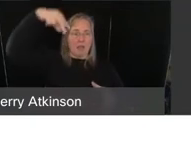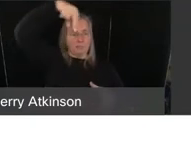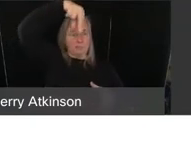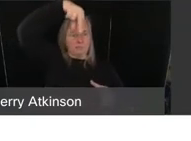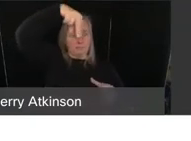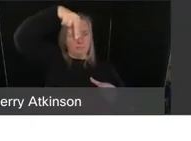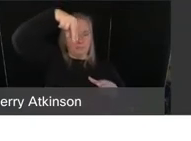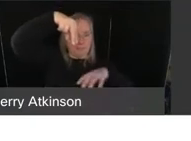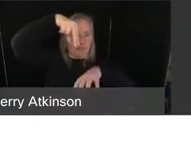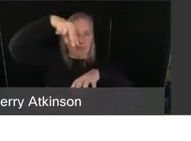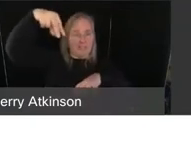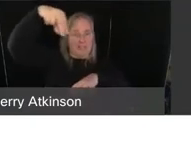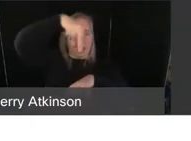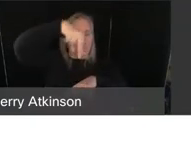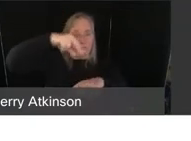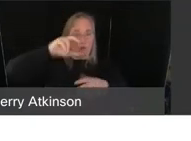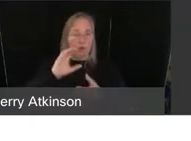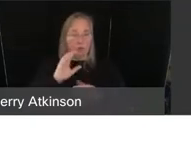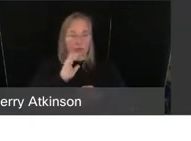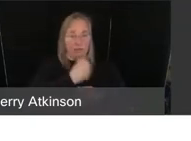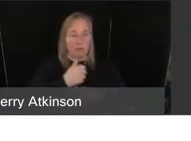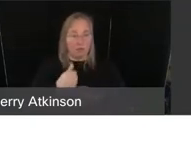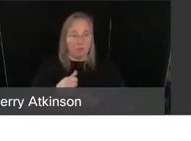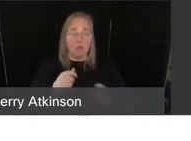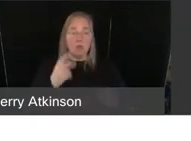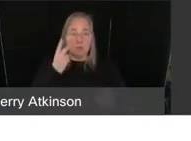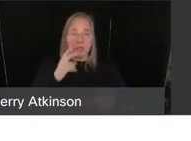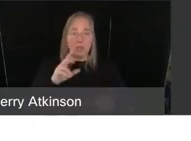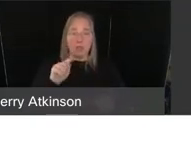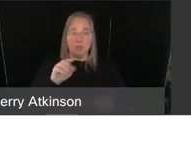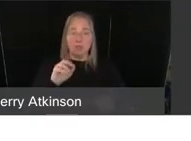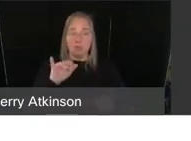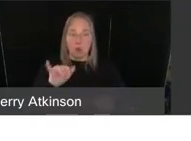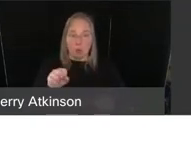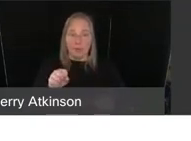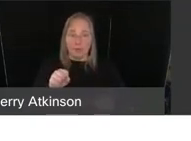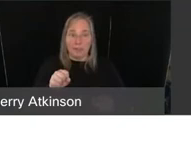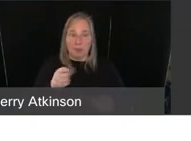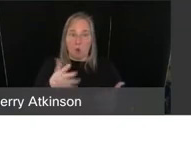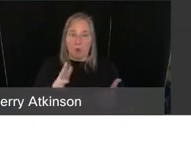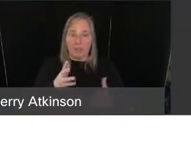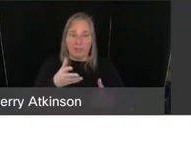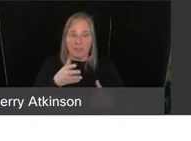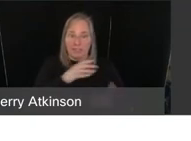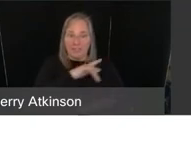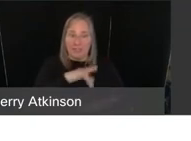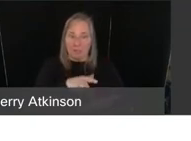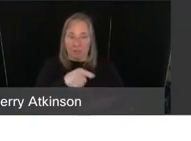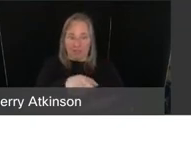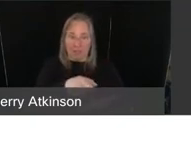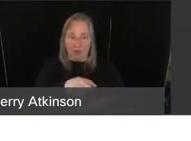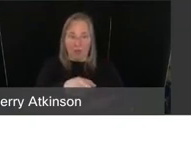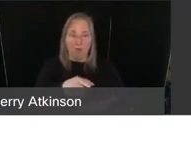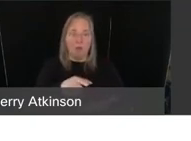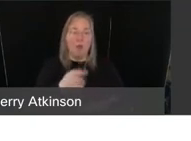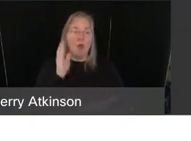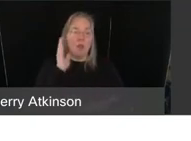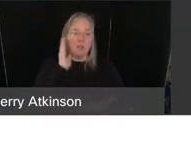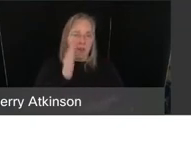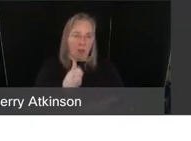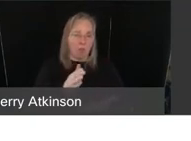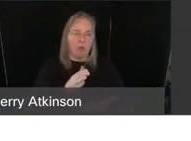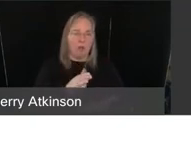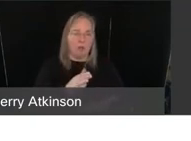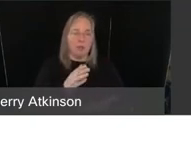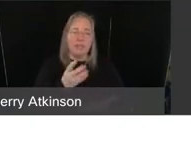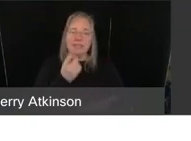that Toby's Dinner Theater, which currently exists in the middle, is going to kind of now, the dinner